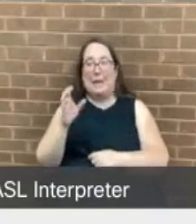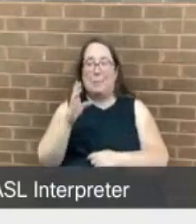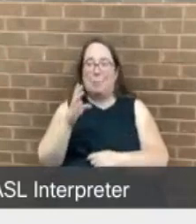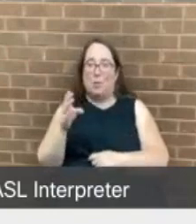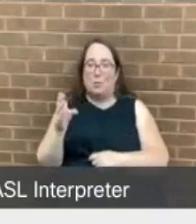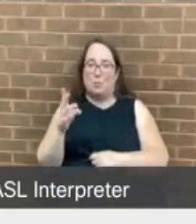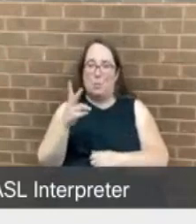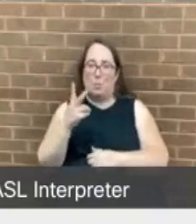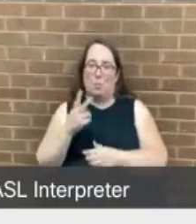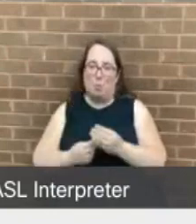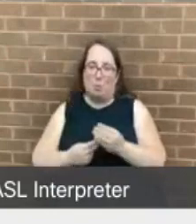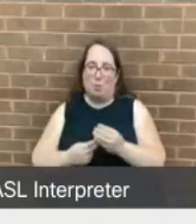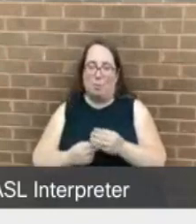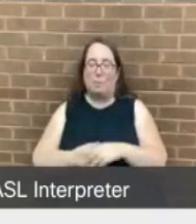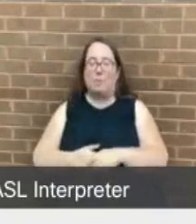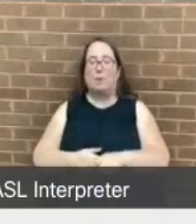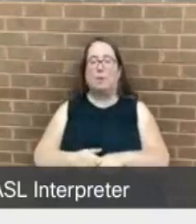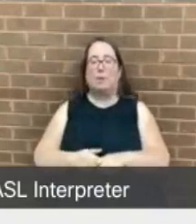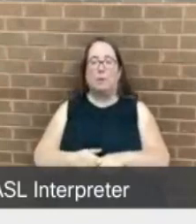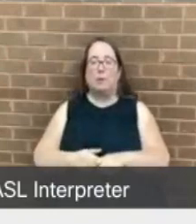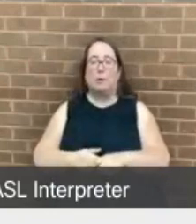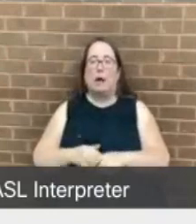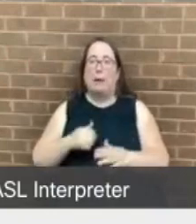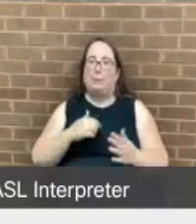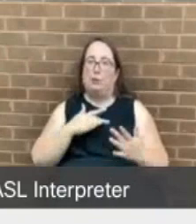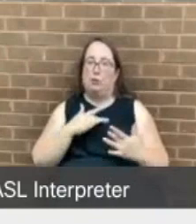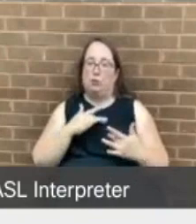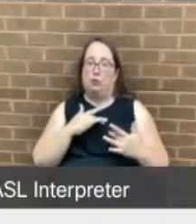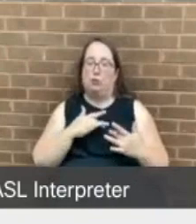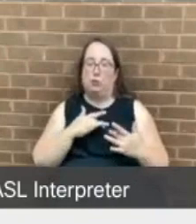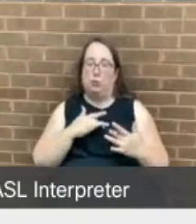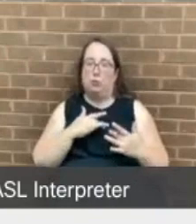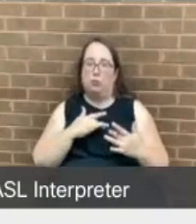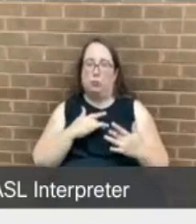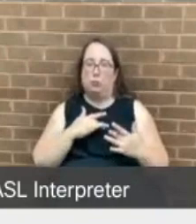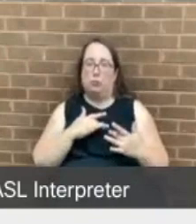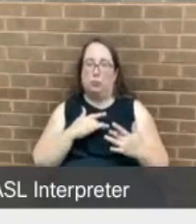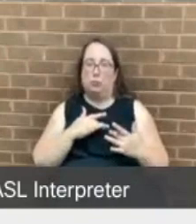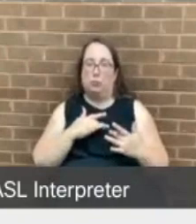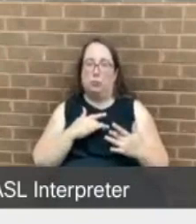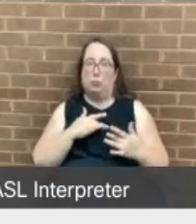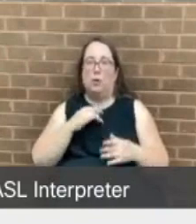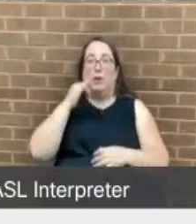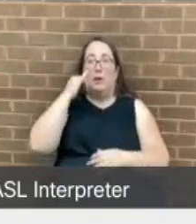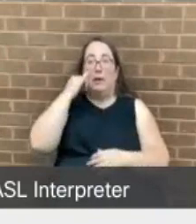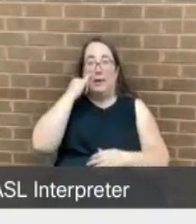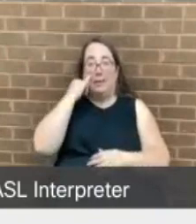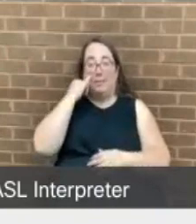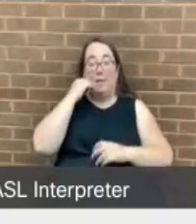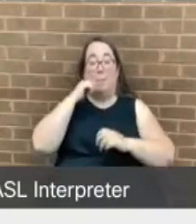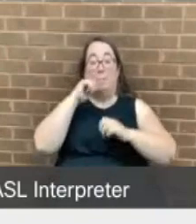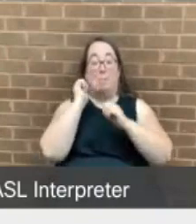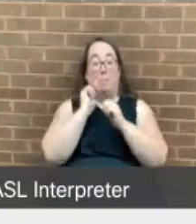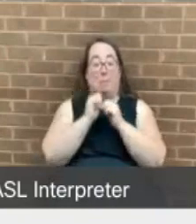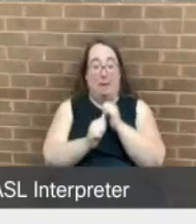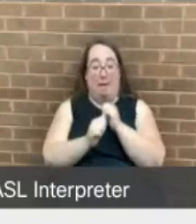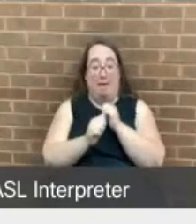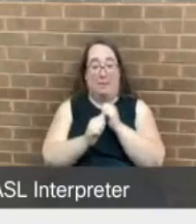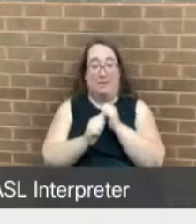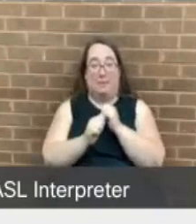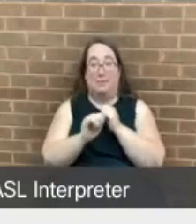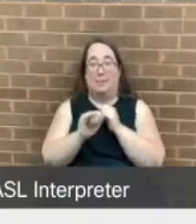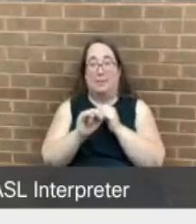And I am concerned that if this infrastructure package were to pass,